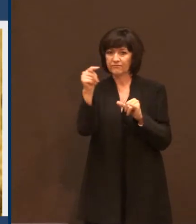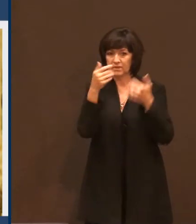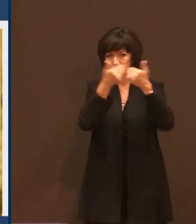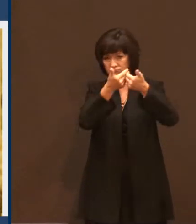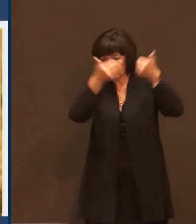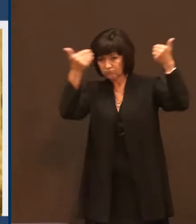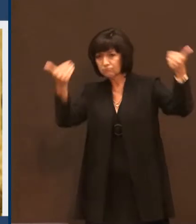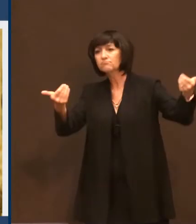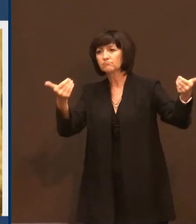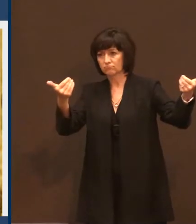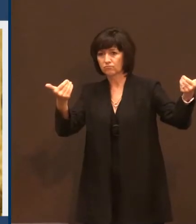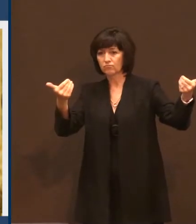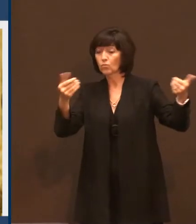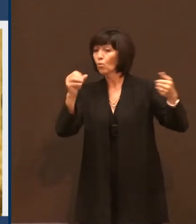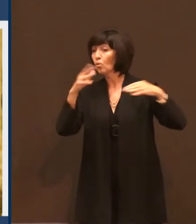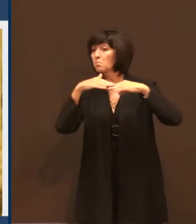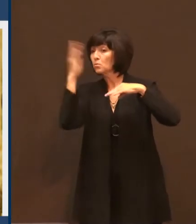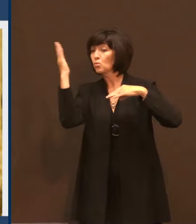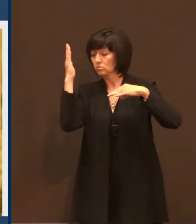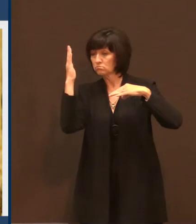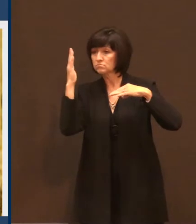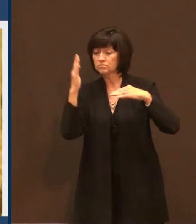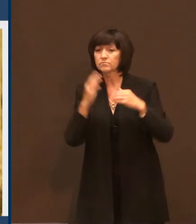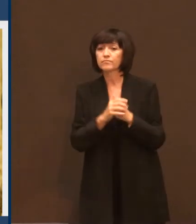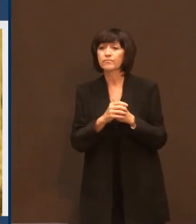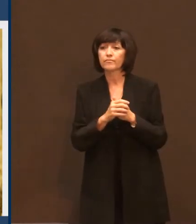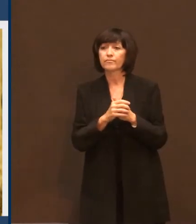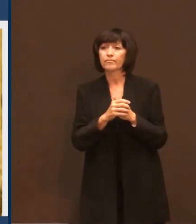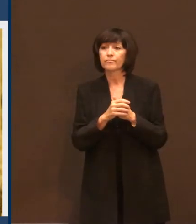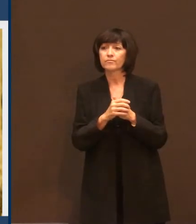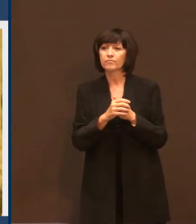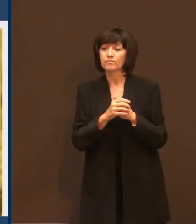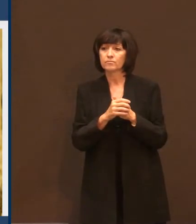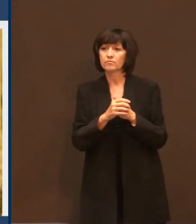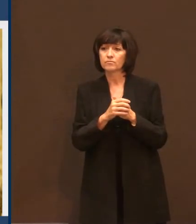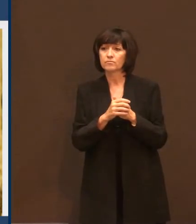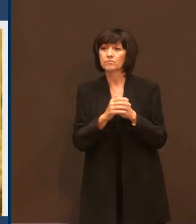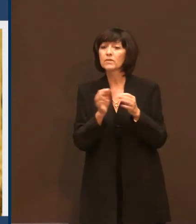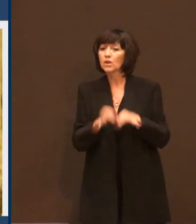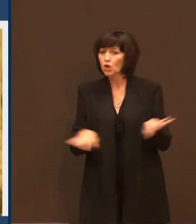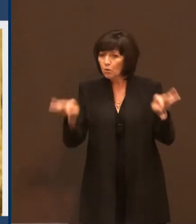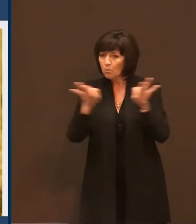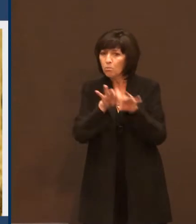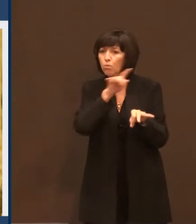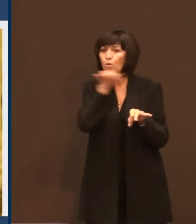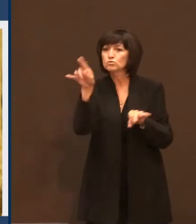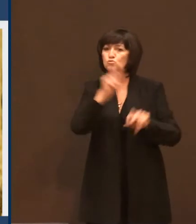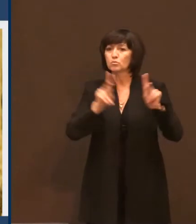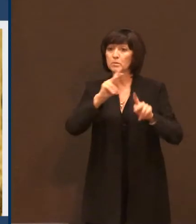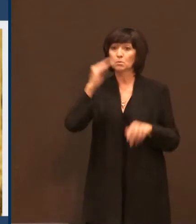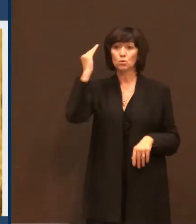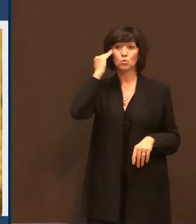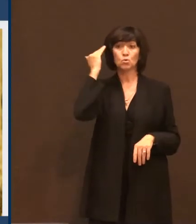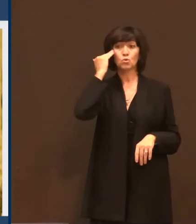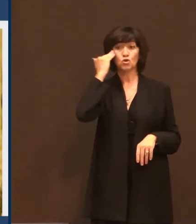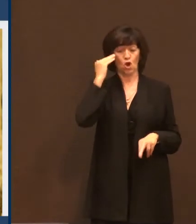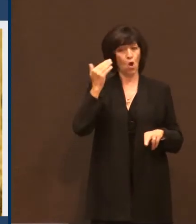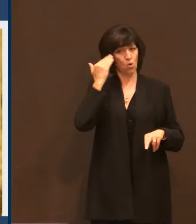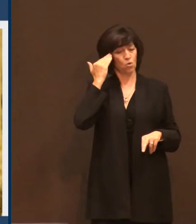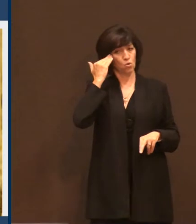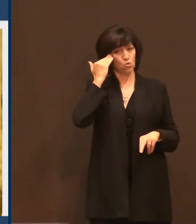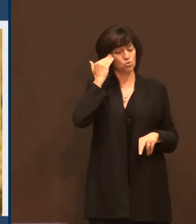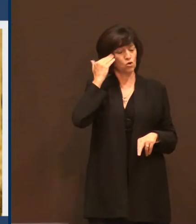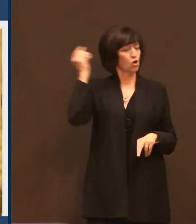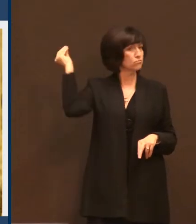But also very, very important, and we thought it was important to make sure people know that this is the expectation, that because